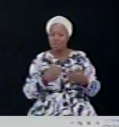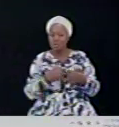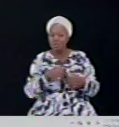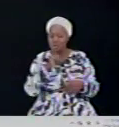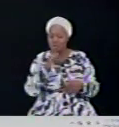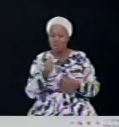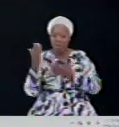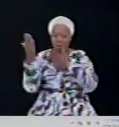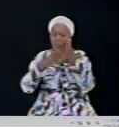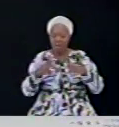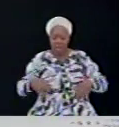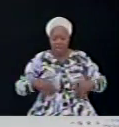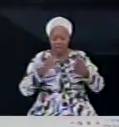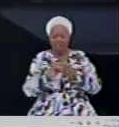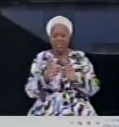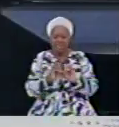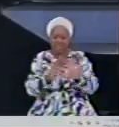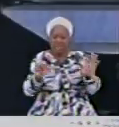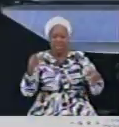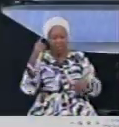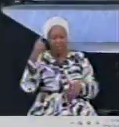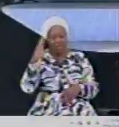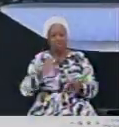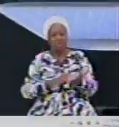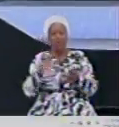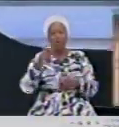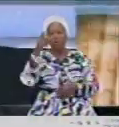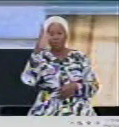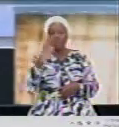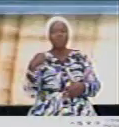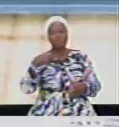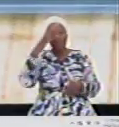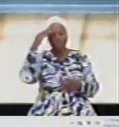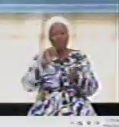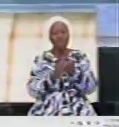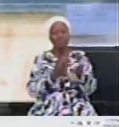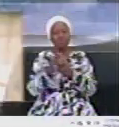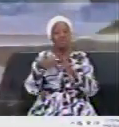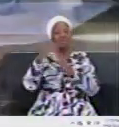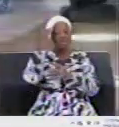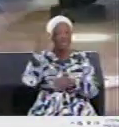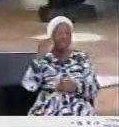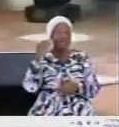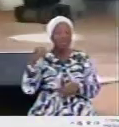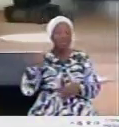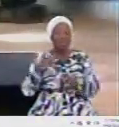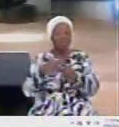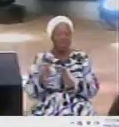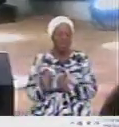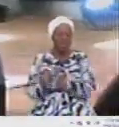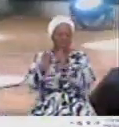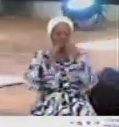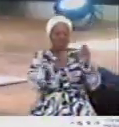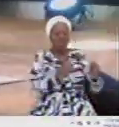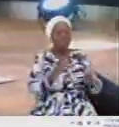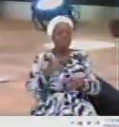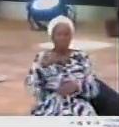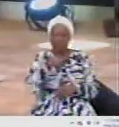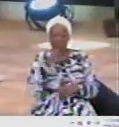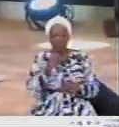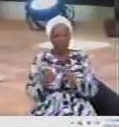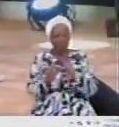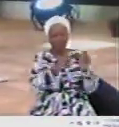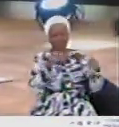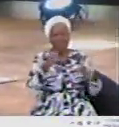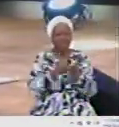life that is shining for the glory of God? We know that truth in the head, we have not transferred it to our hearts.